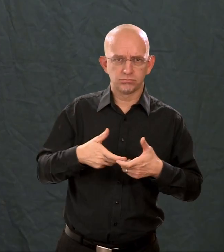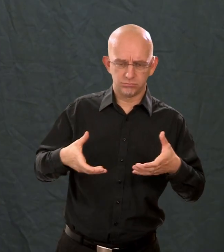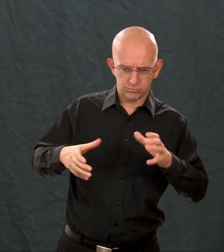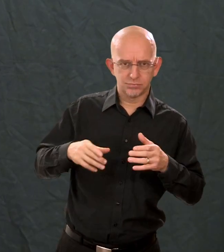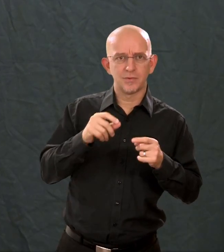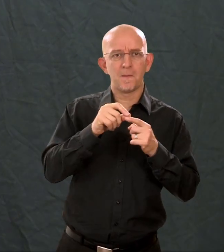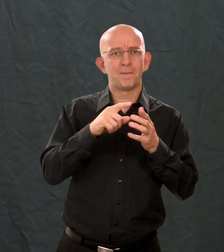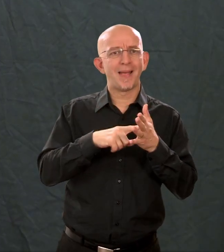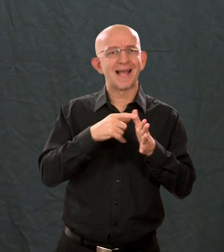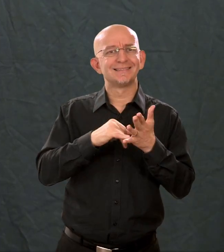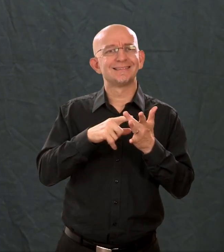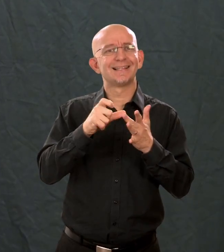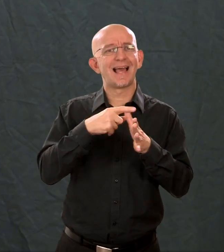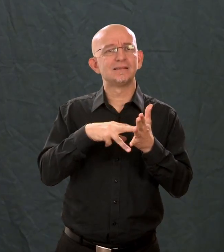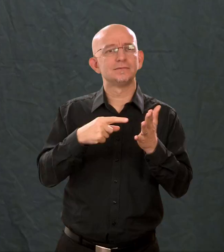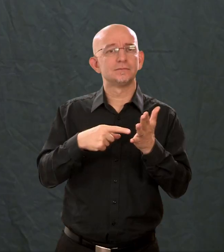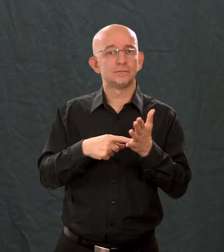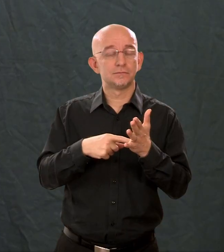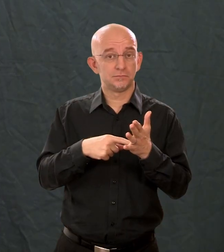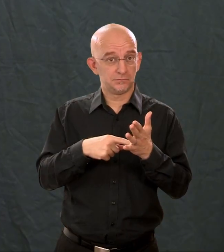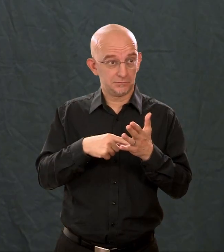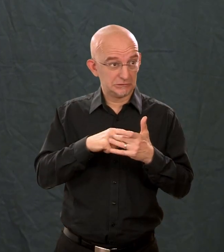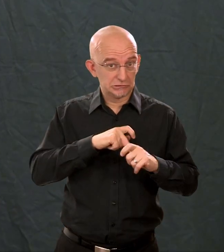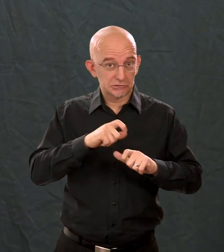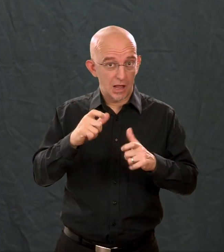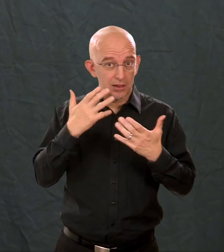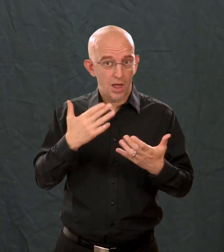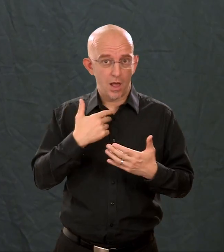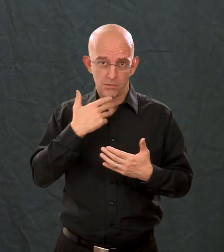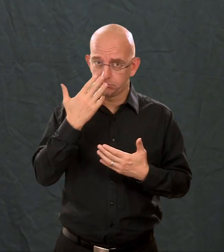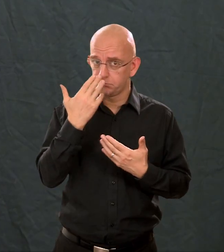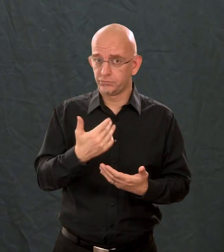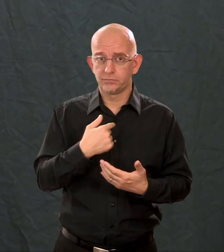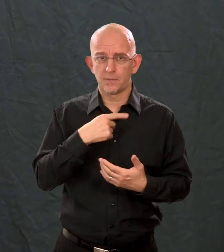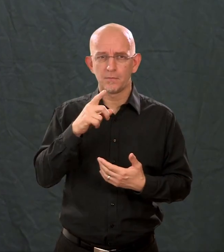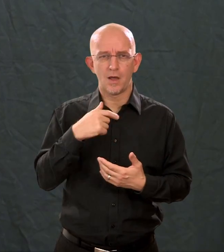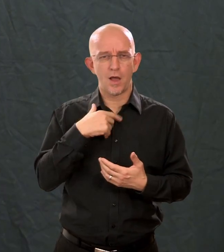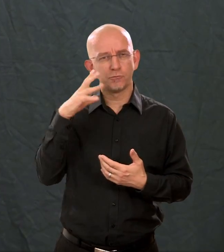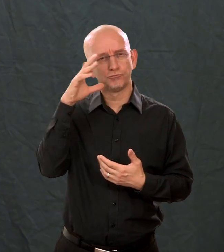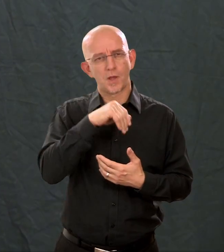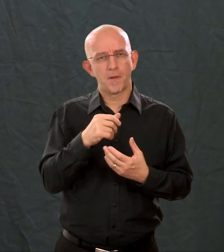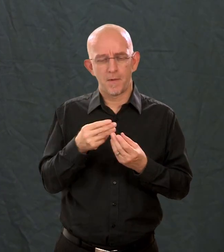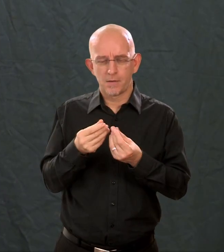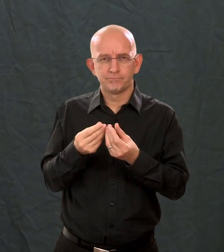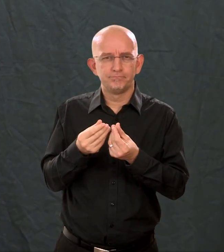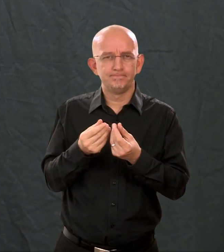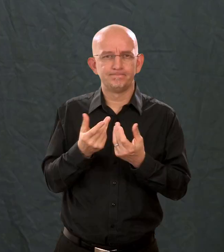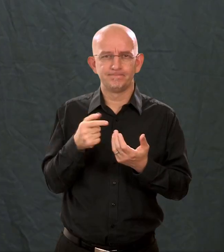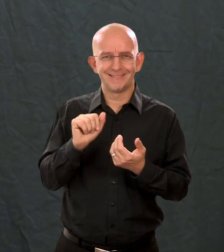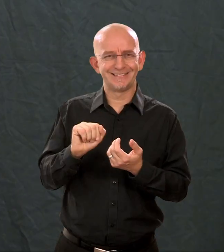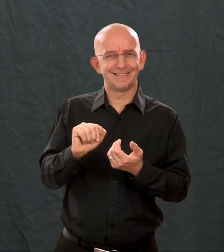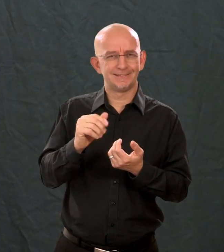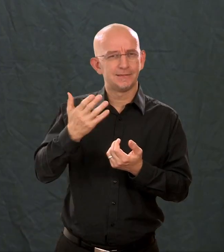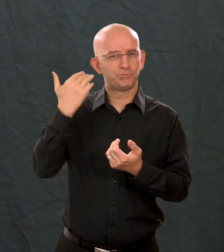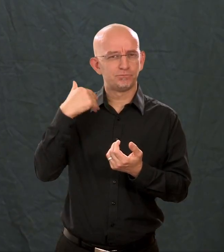Cunt. Yes, I don't know if it still exists. And I can just remember the feel of that